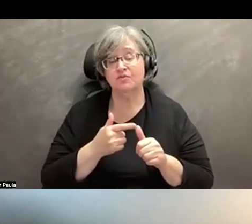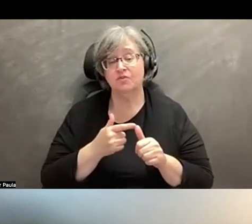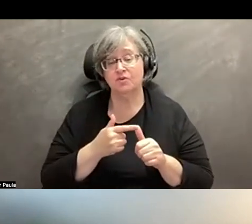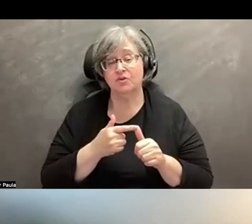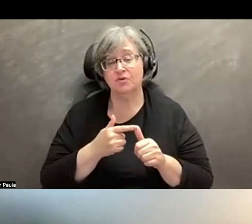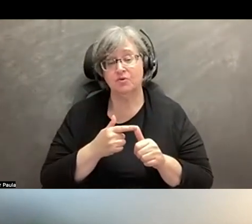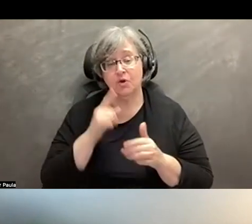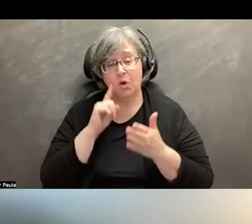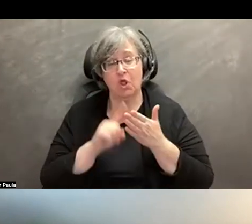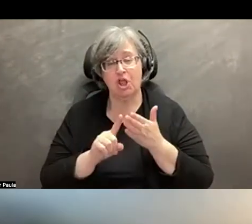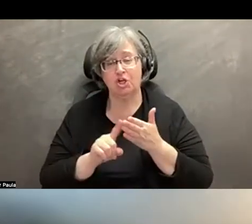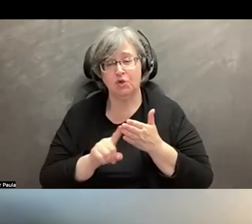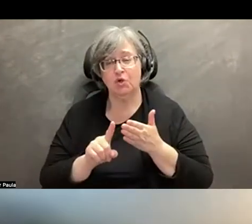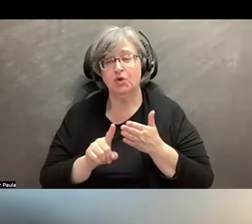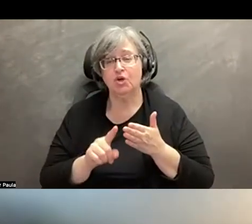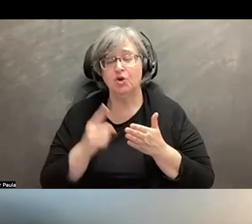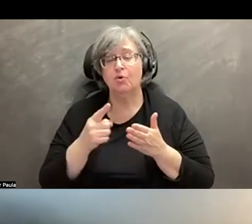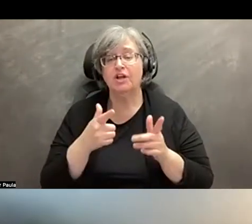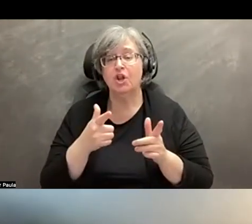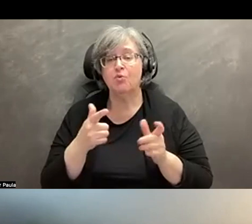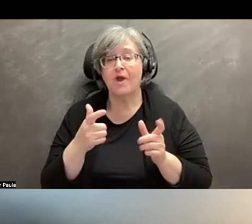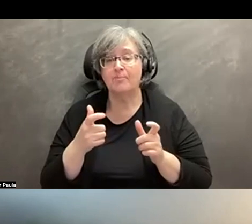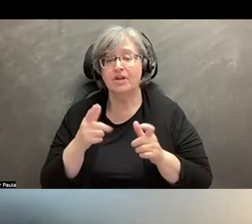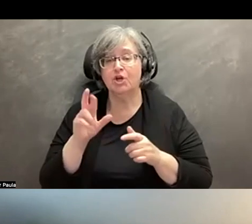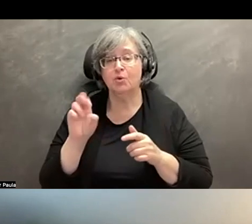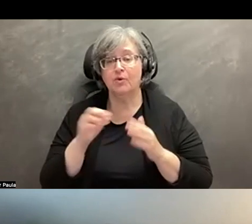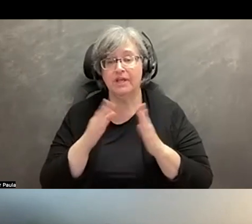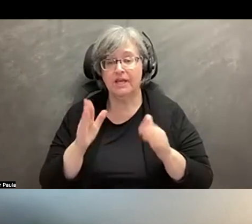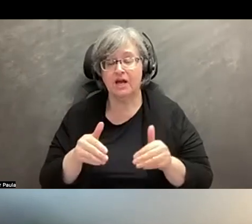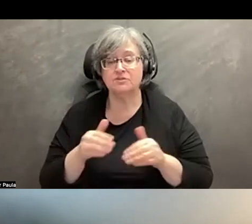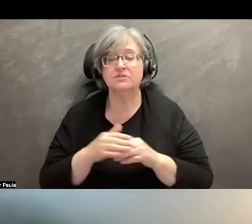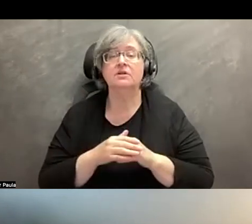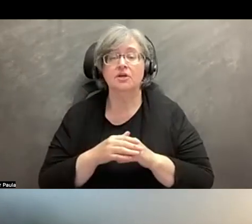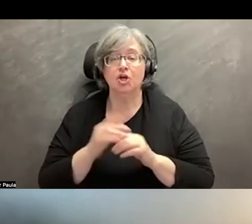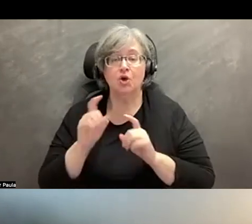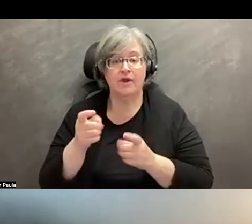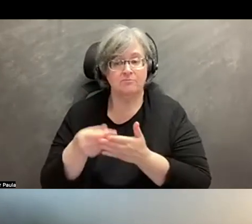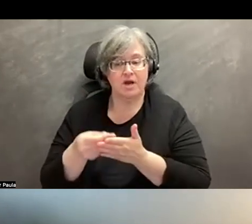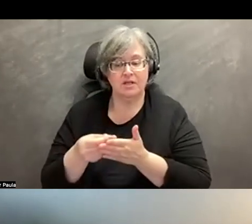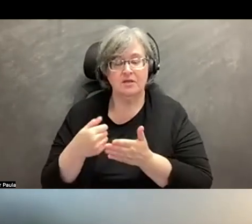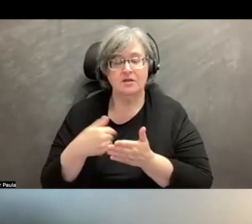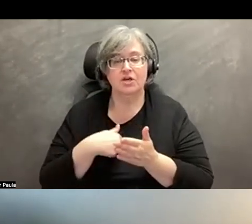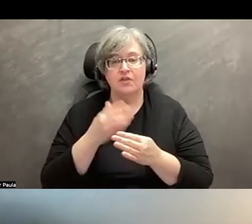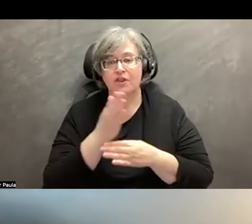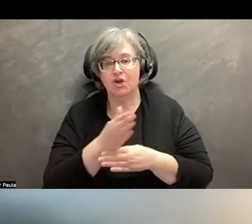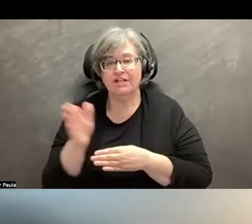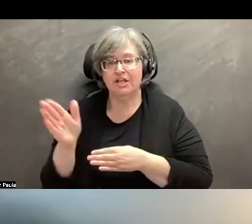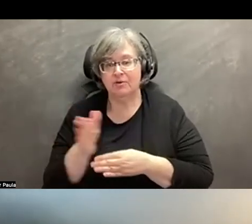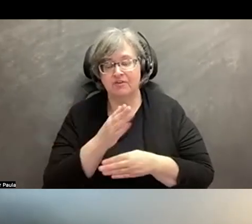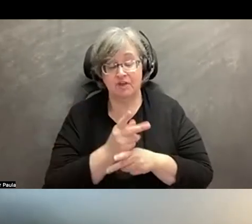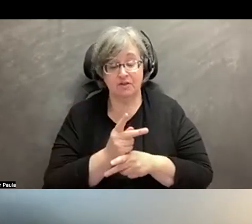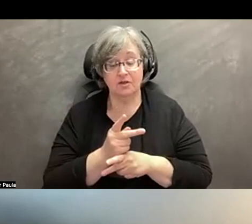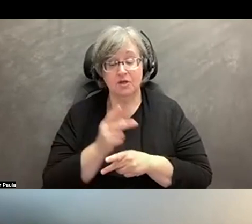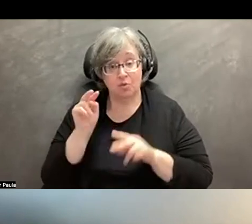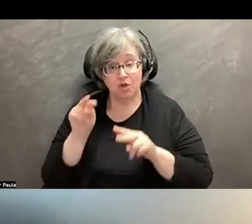looked into one of the rapid rehousing grants, so going through the continuum of care, we looked at the people who